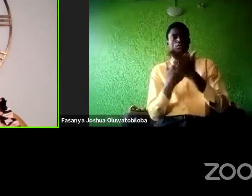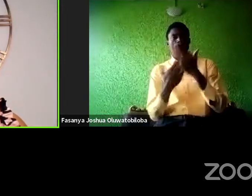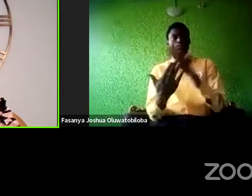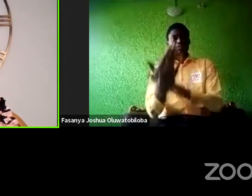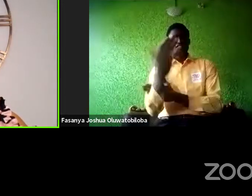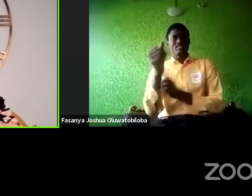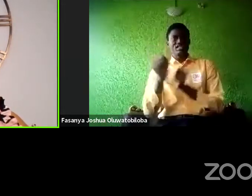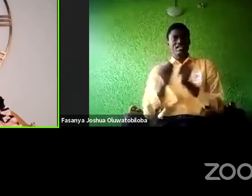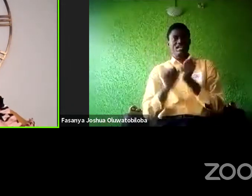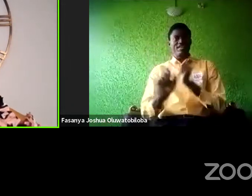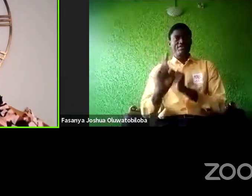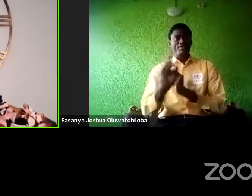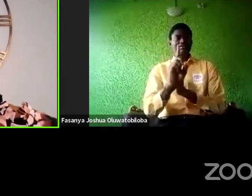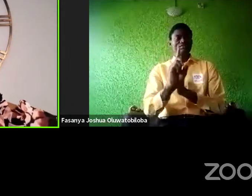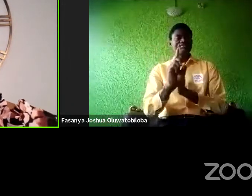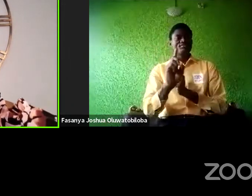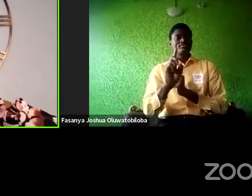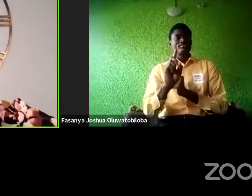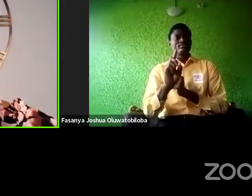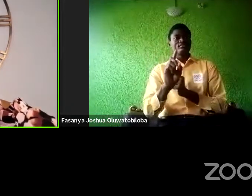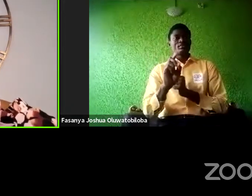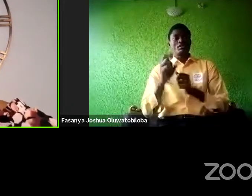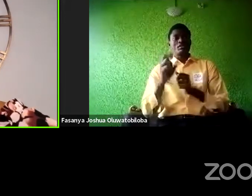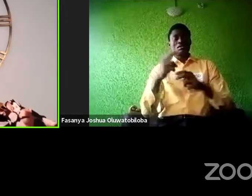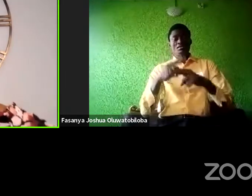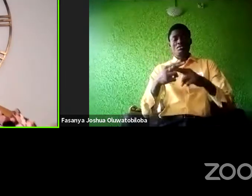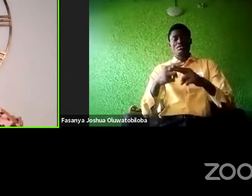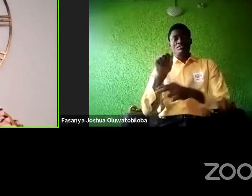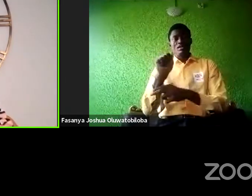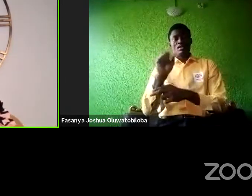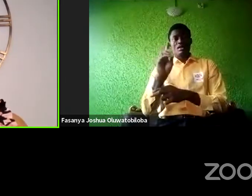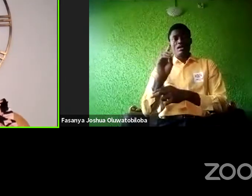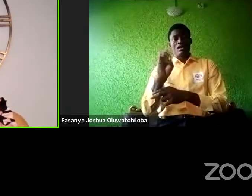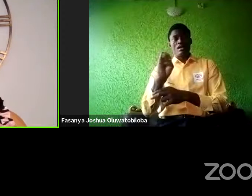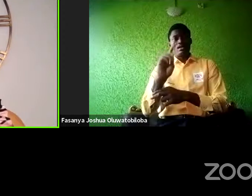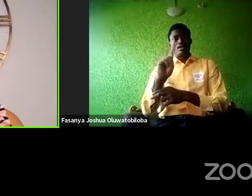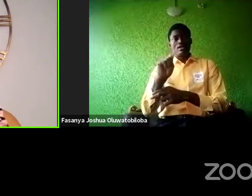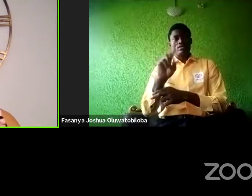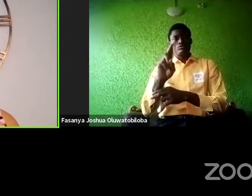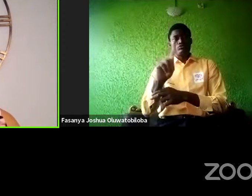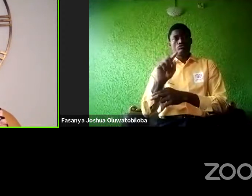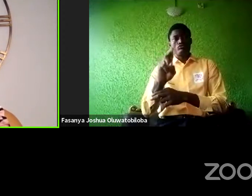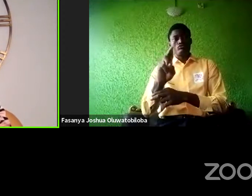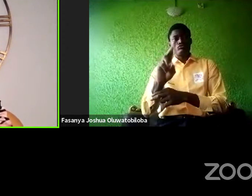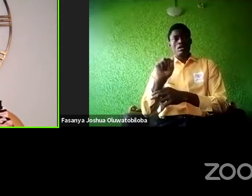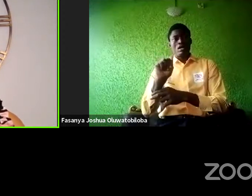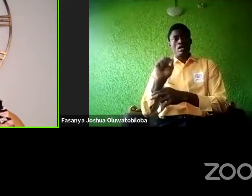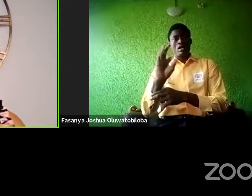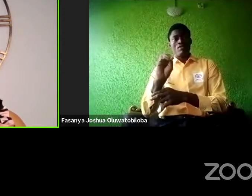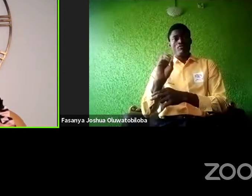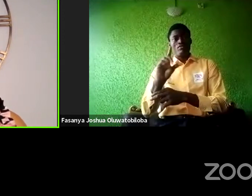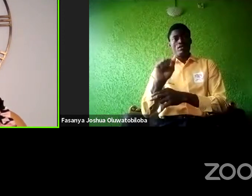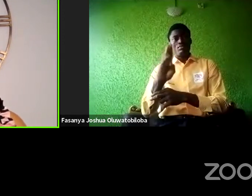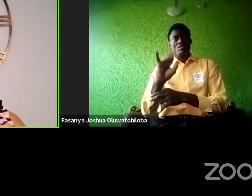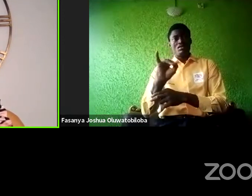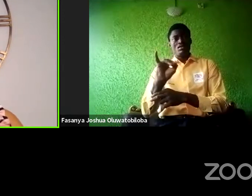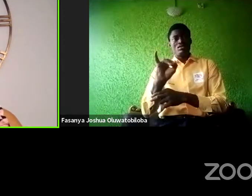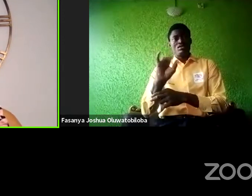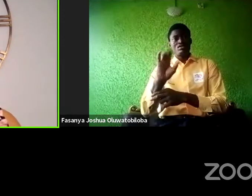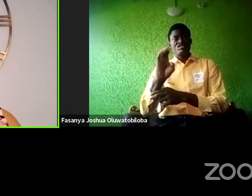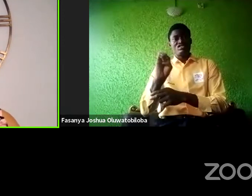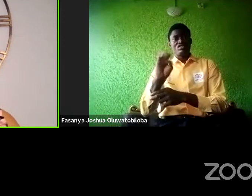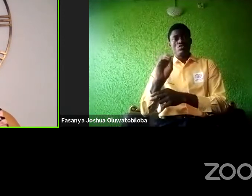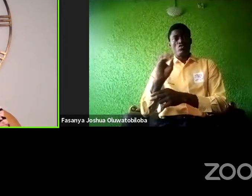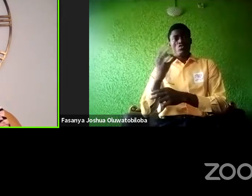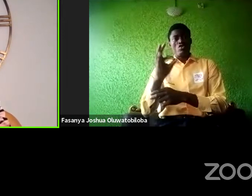Um, my name is Adesitu Afolabi. I'm still your host. I'm the MD CEO Wellness. I call myself the boss lady